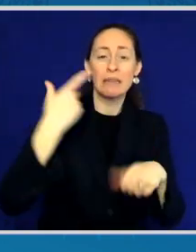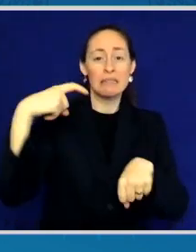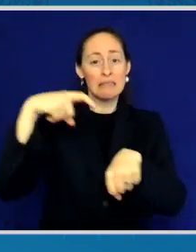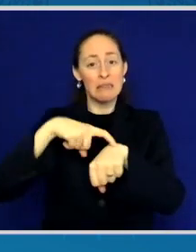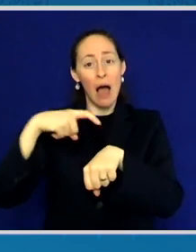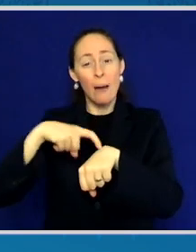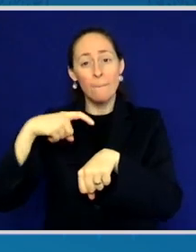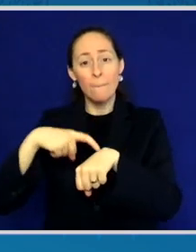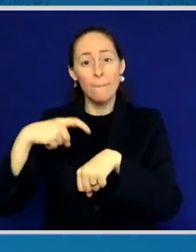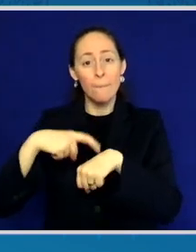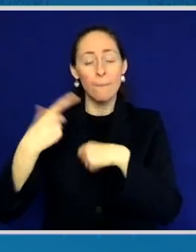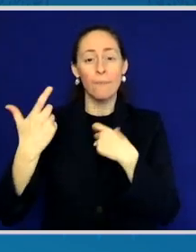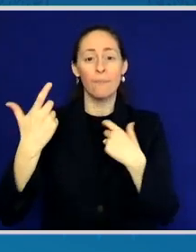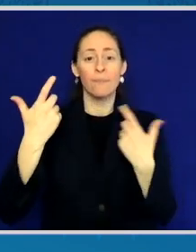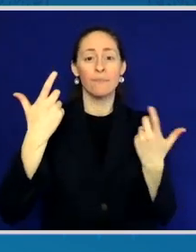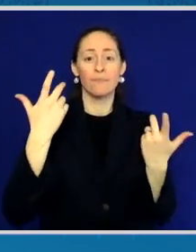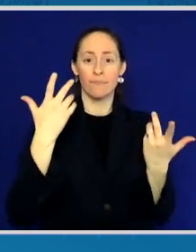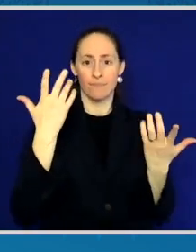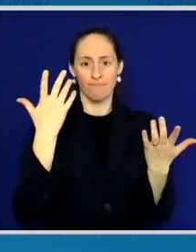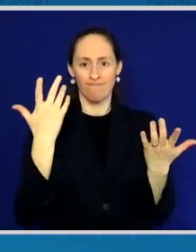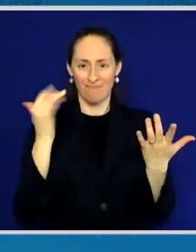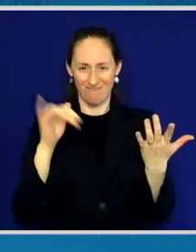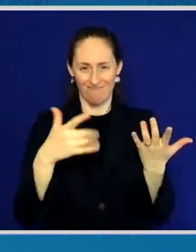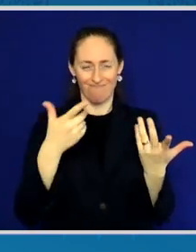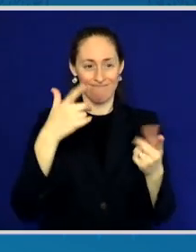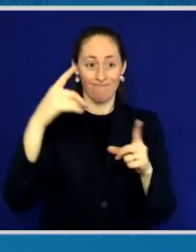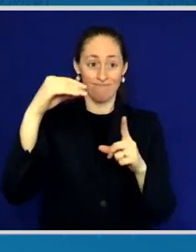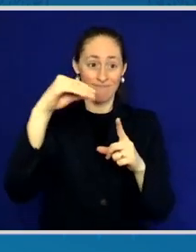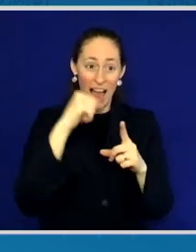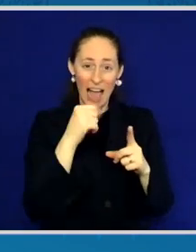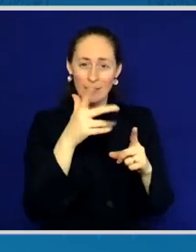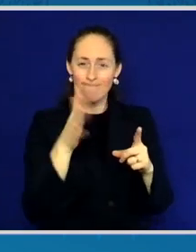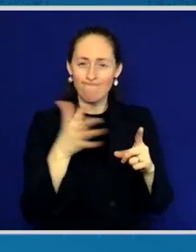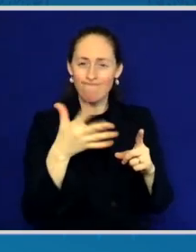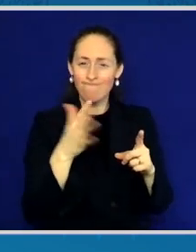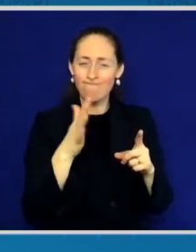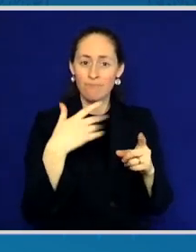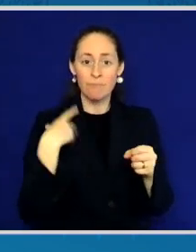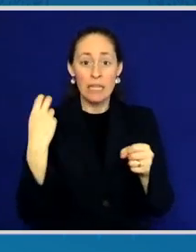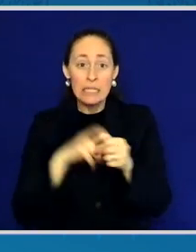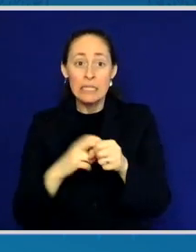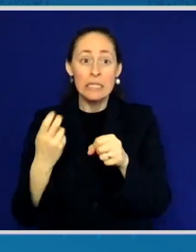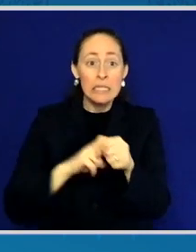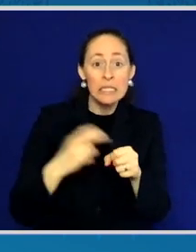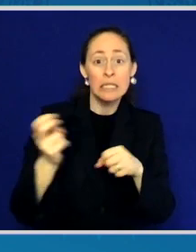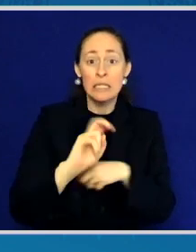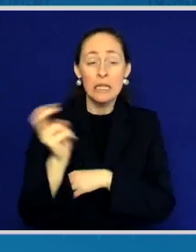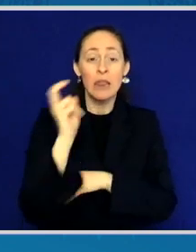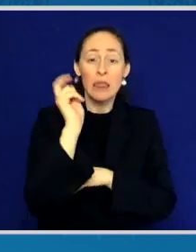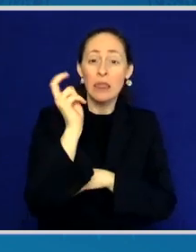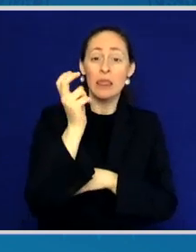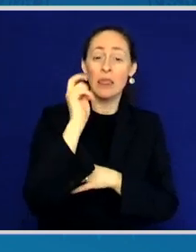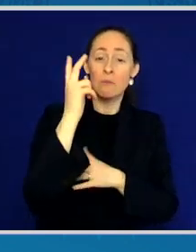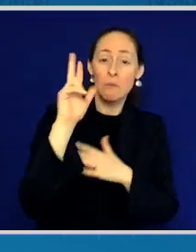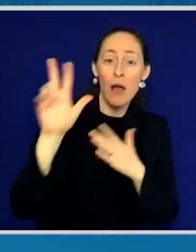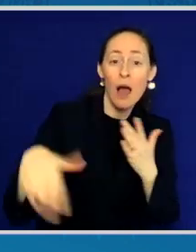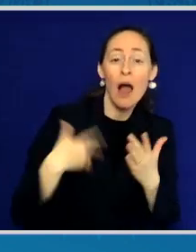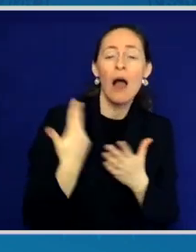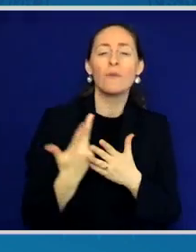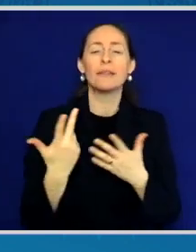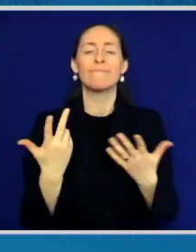wage workers that have to use transportation, I think is good. And then the place of where they